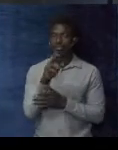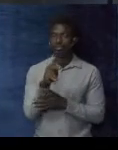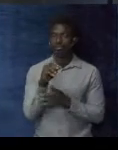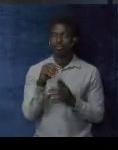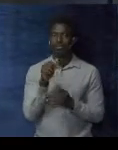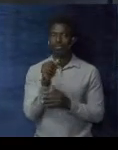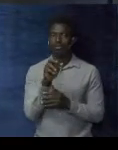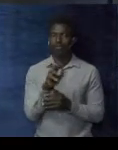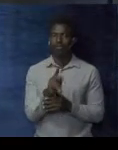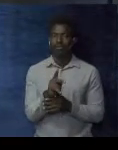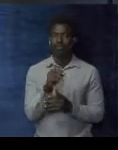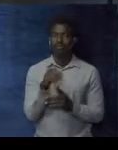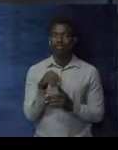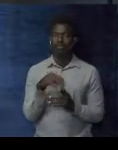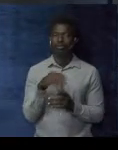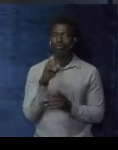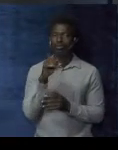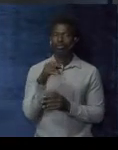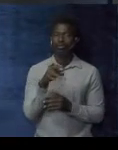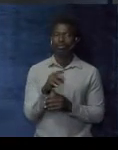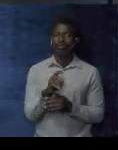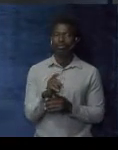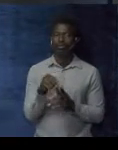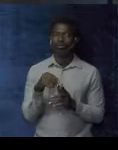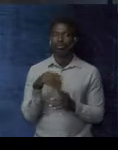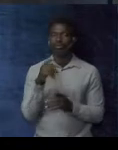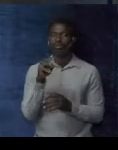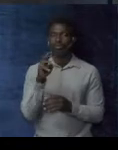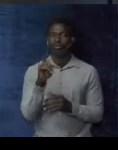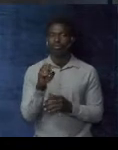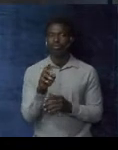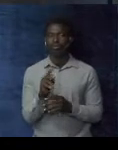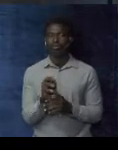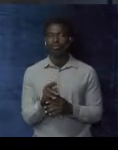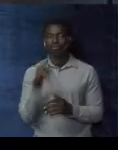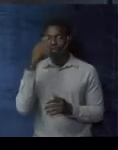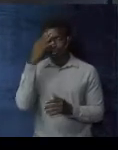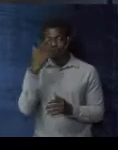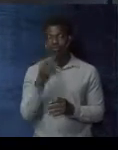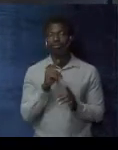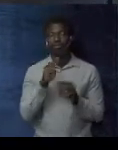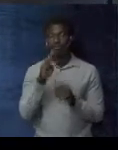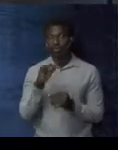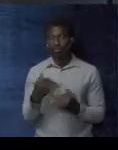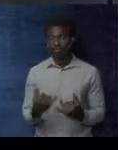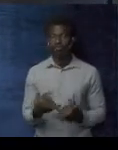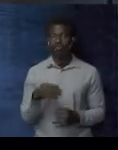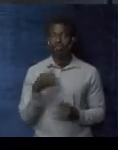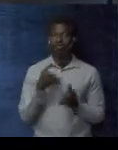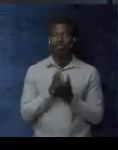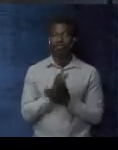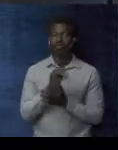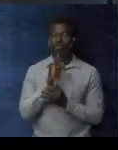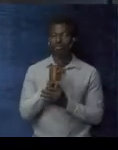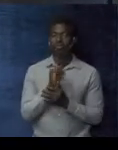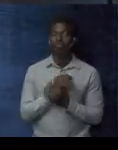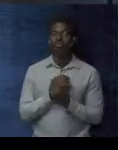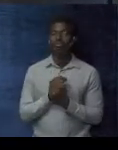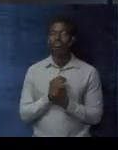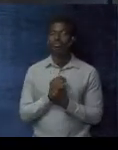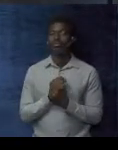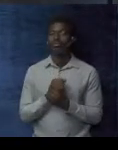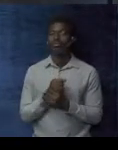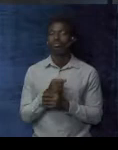Is it ARC, ARK, or CHORD, chord, or diameter? Well, you know the answer by now. Correct